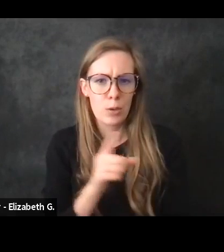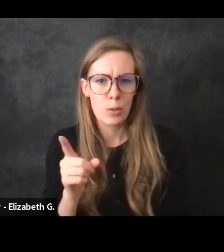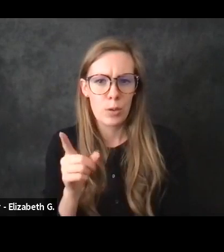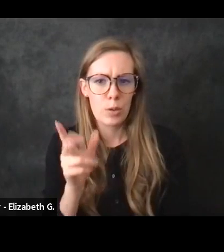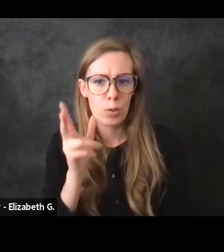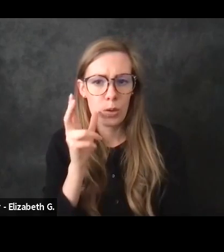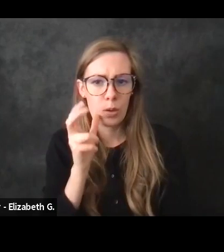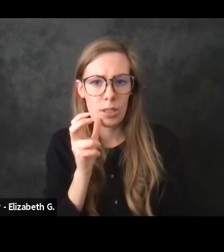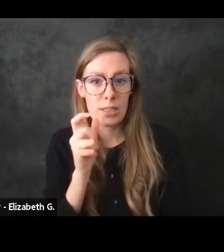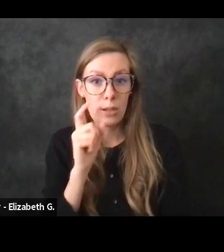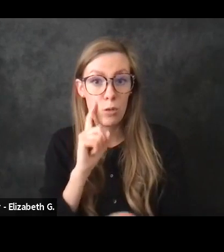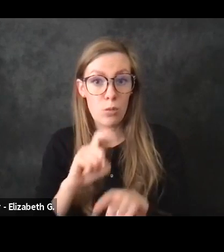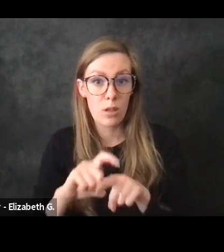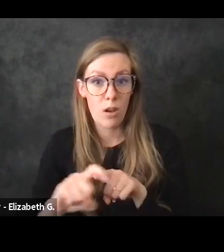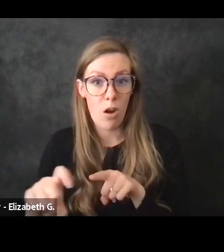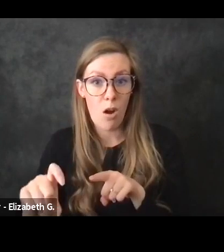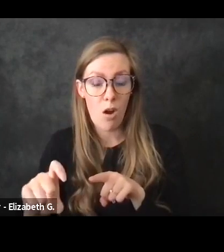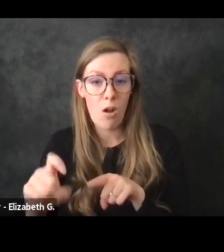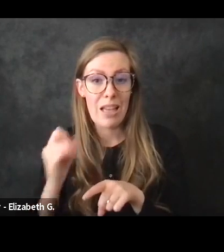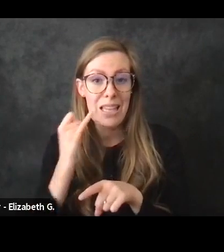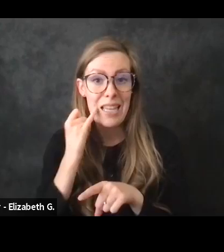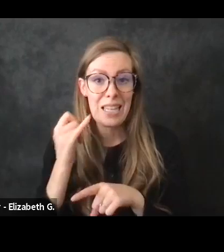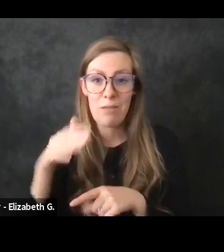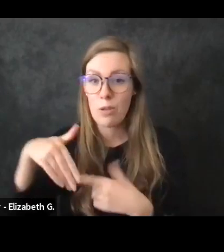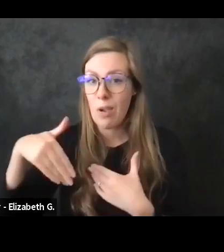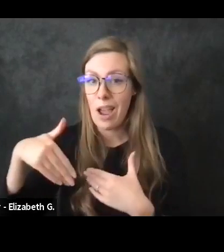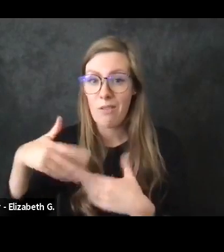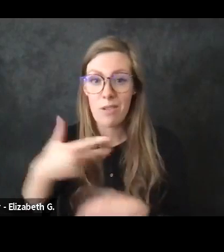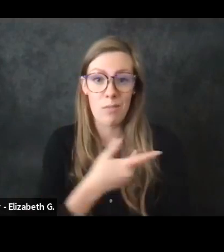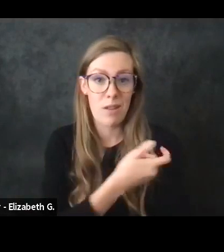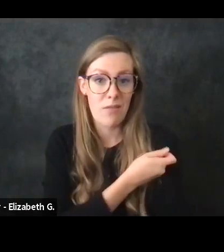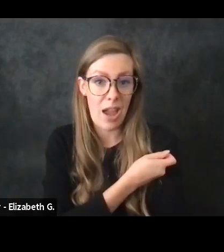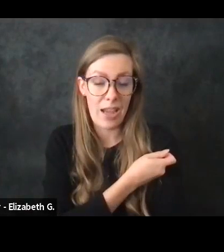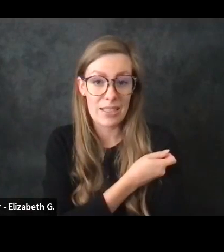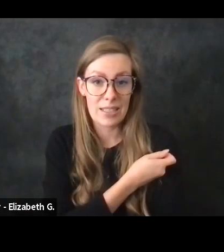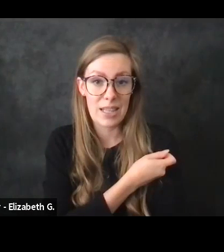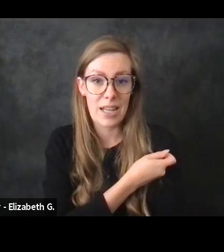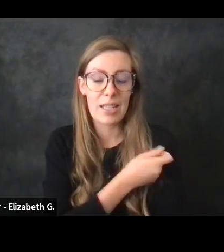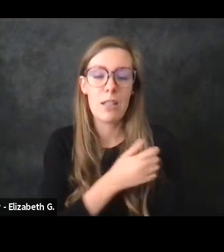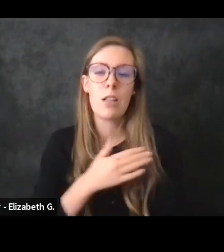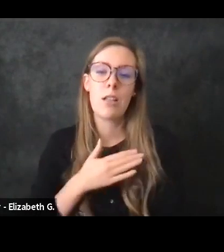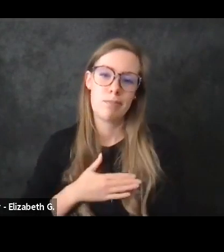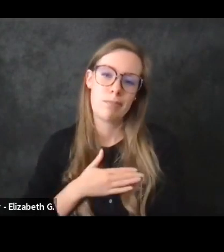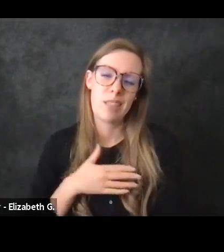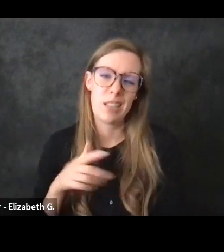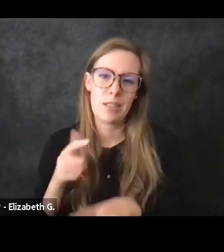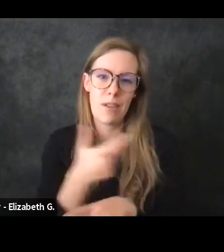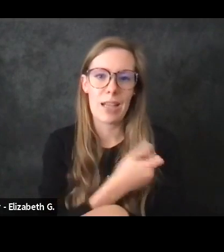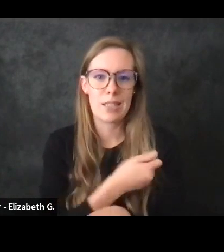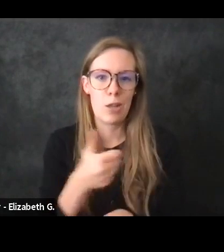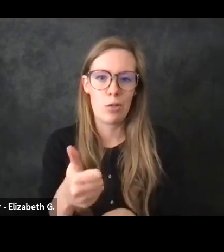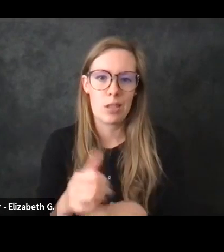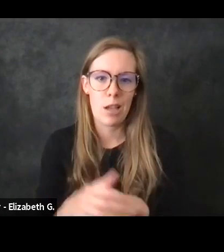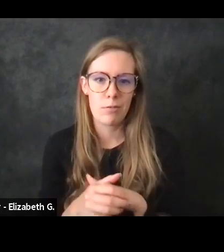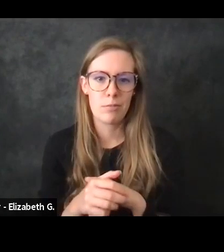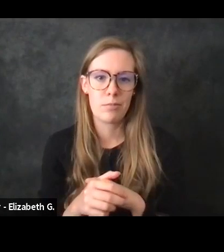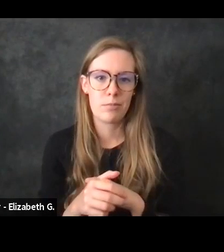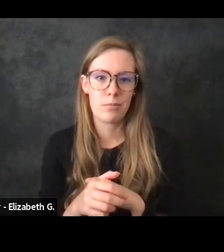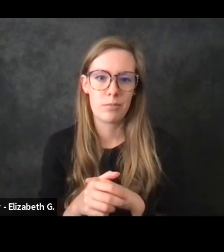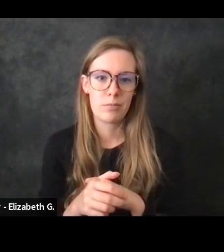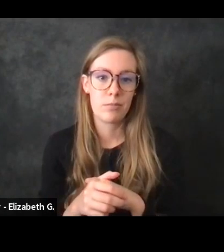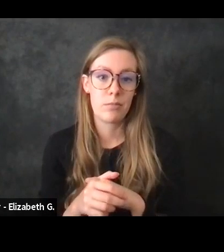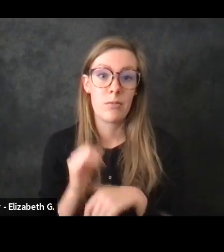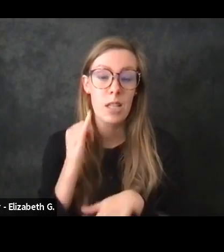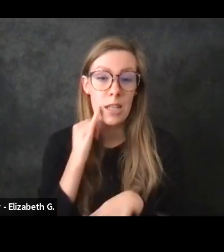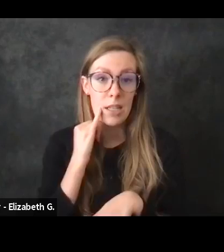this call, if you have not been vaccinated, to please get vaccinated. And if